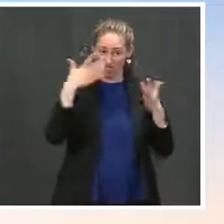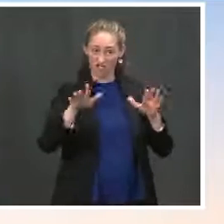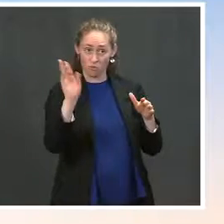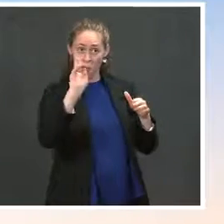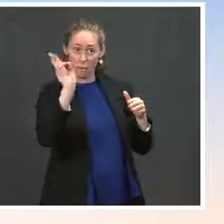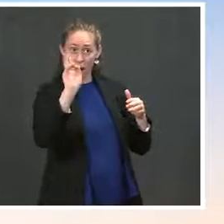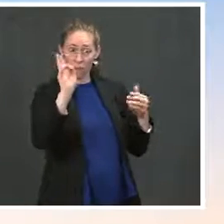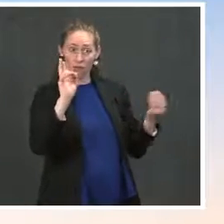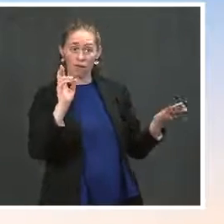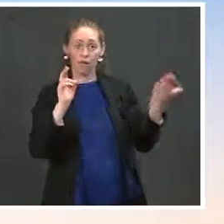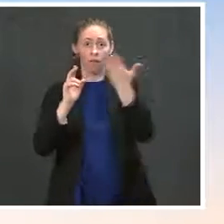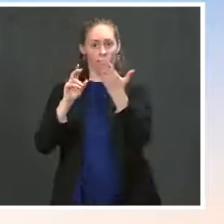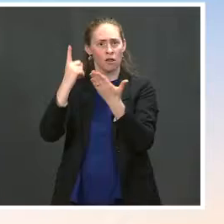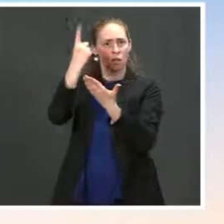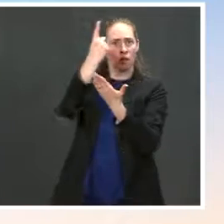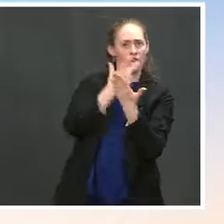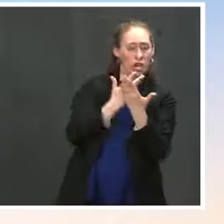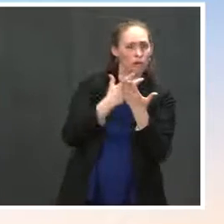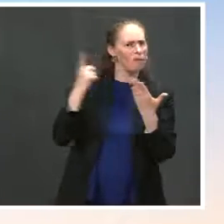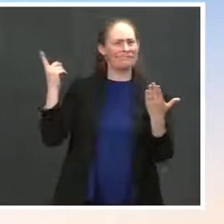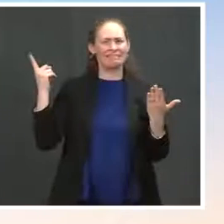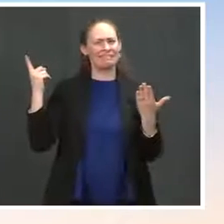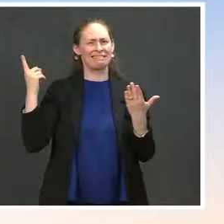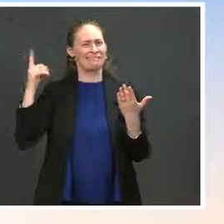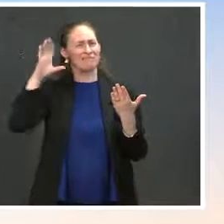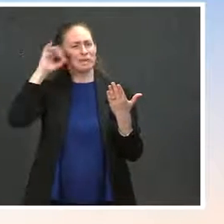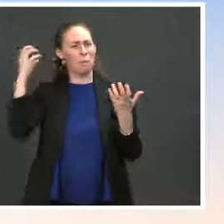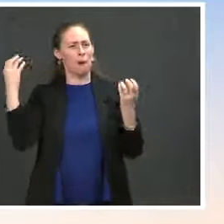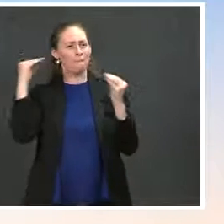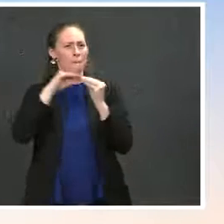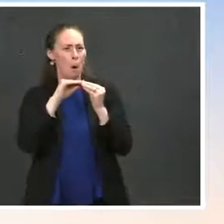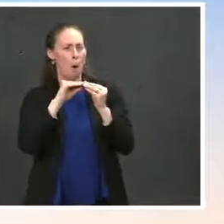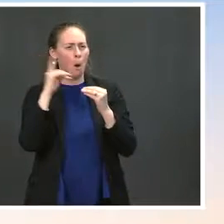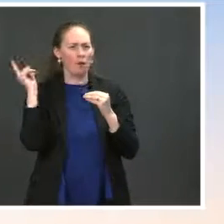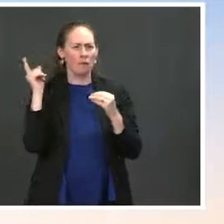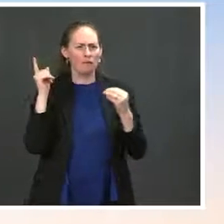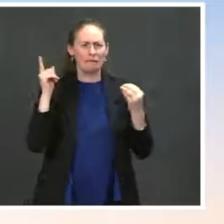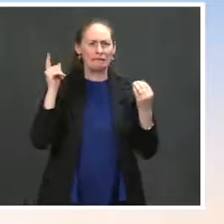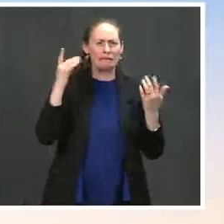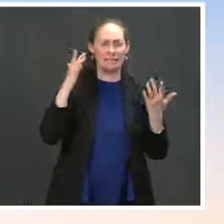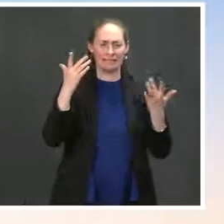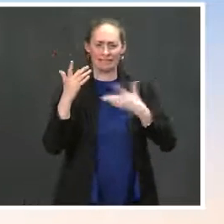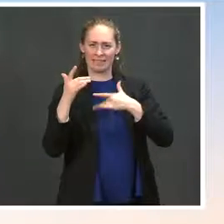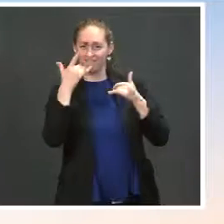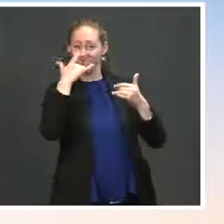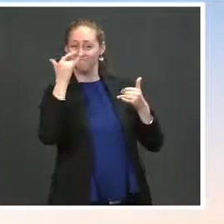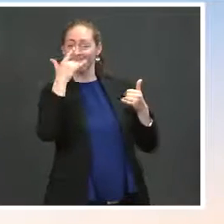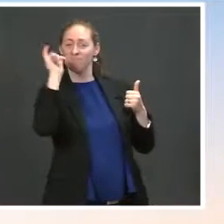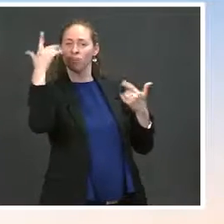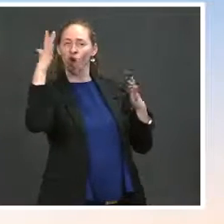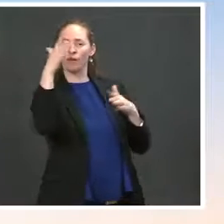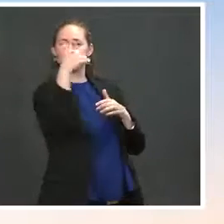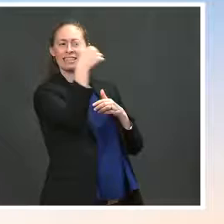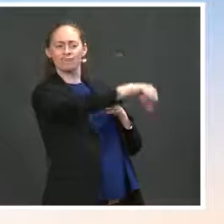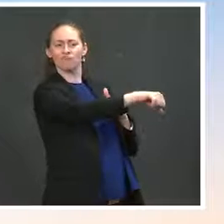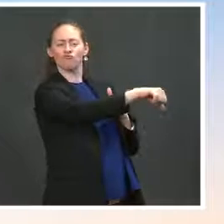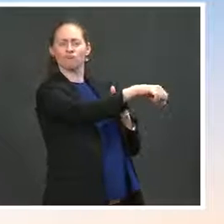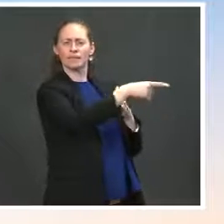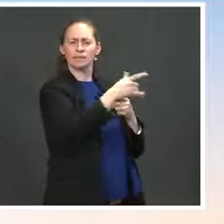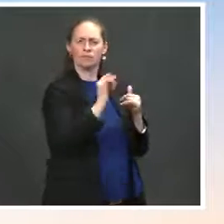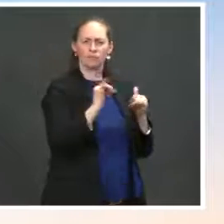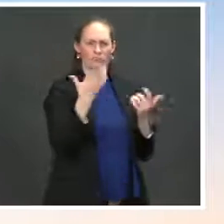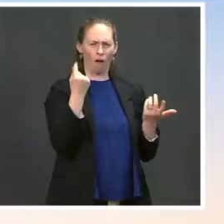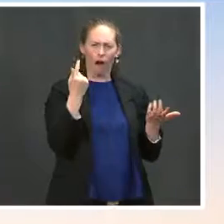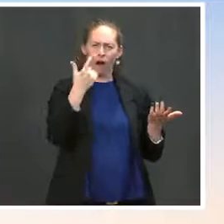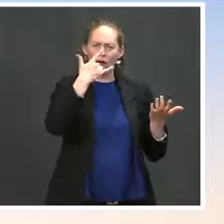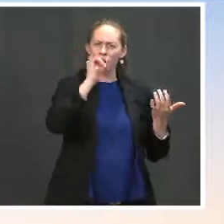the administration wanted, you dismissed them pretty quickly. What's different about this situation and this policy proposal compared to